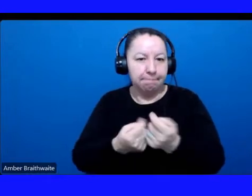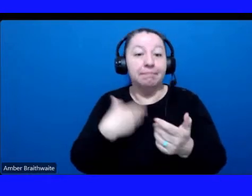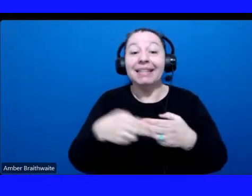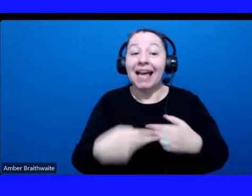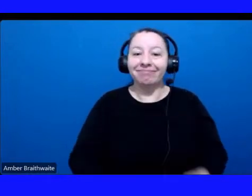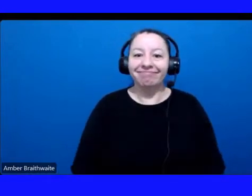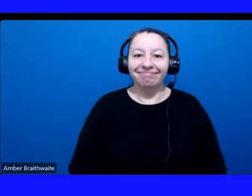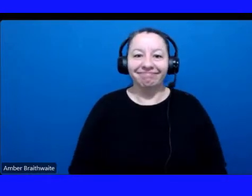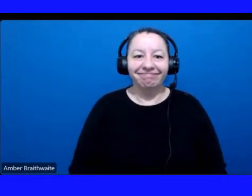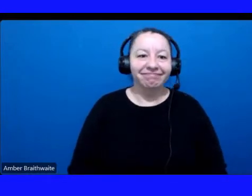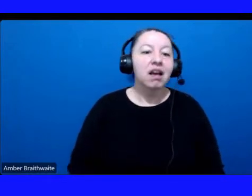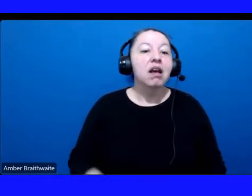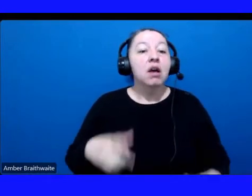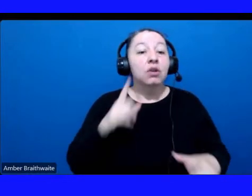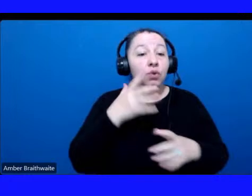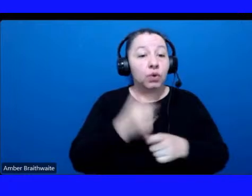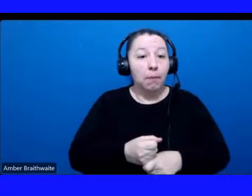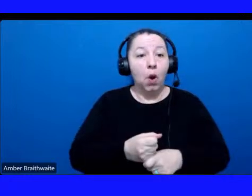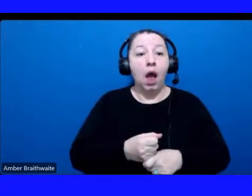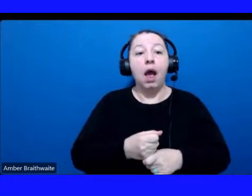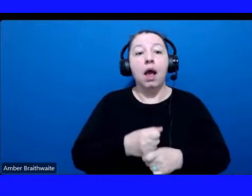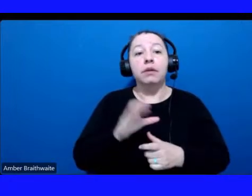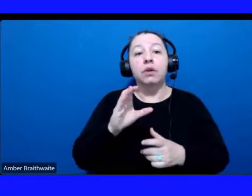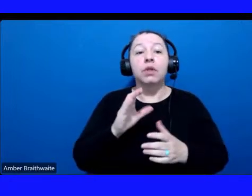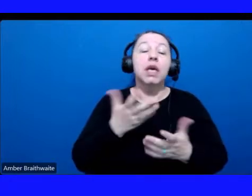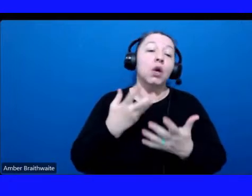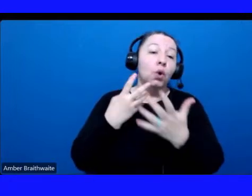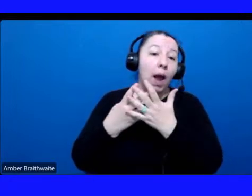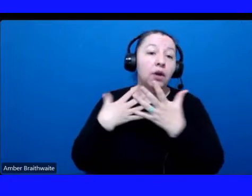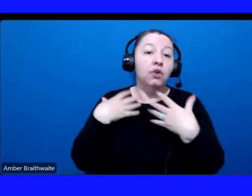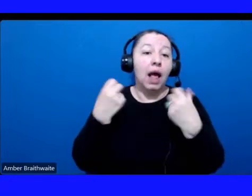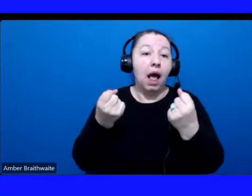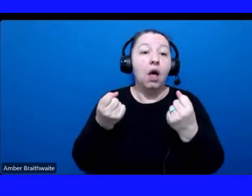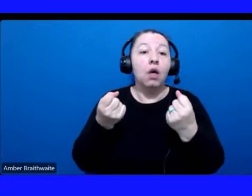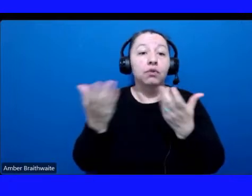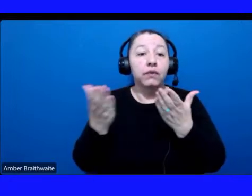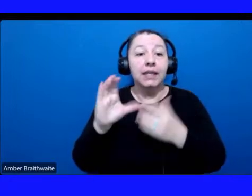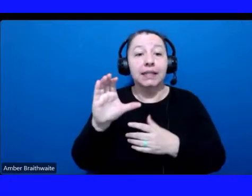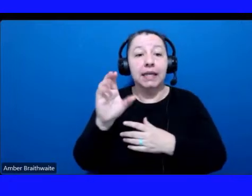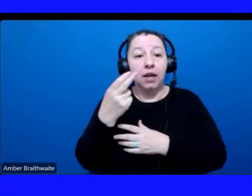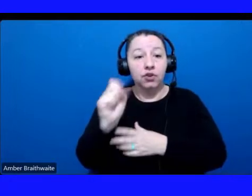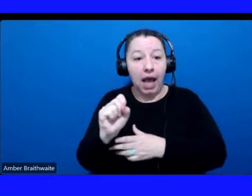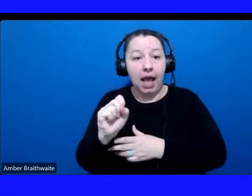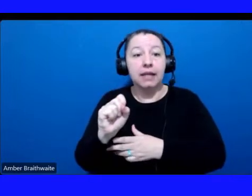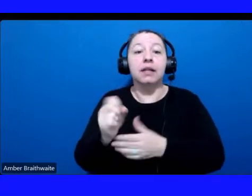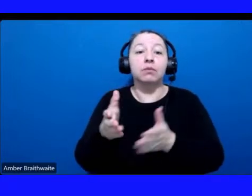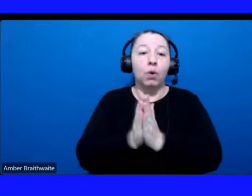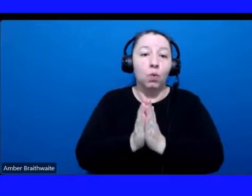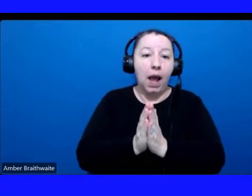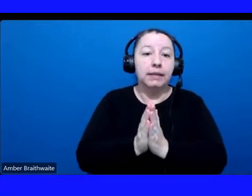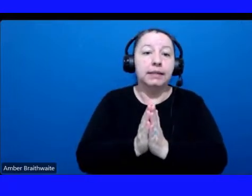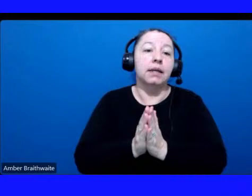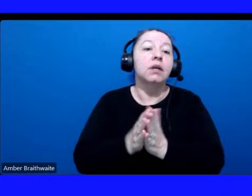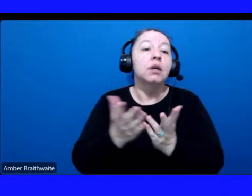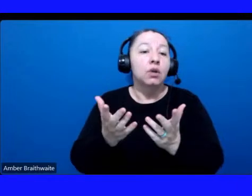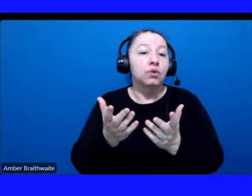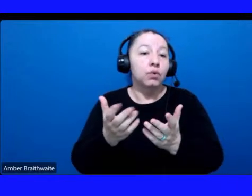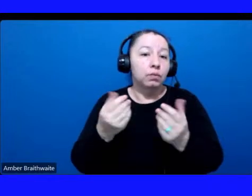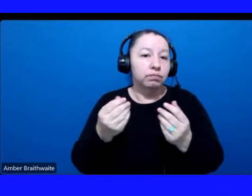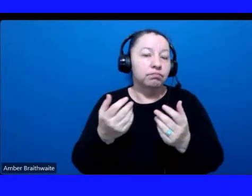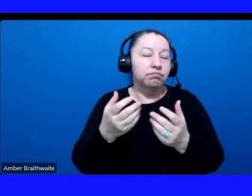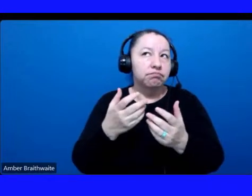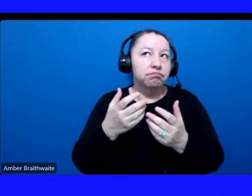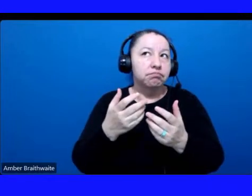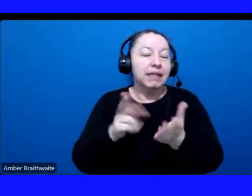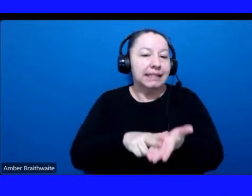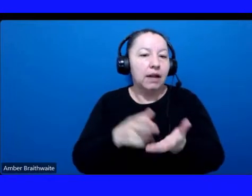invite any questions you might have. And I think I neglected to formally read into the record the authorization request. I'm going to do that now, if